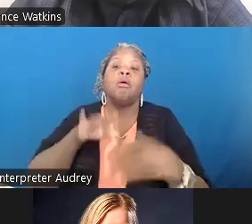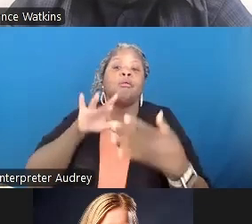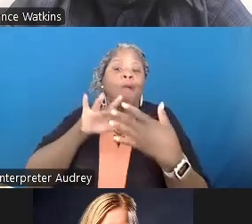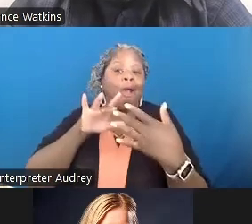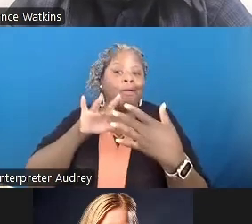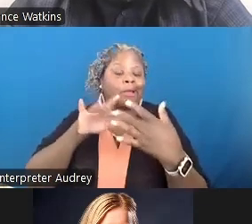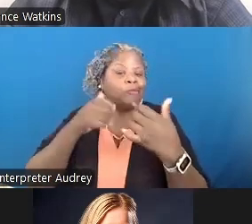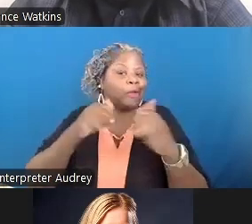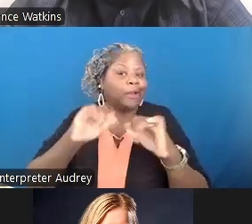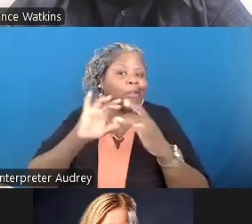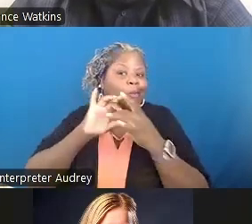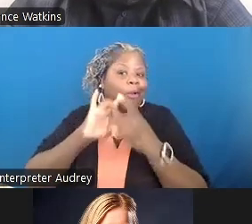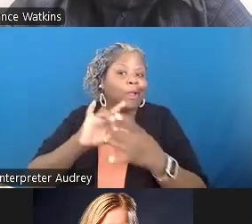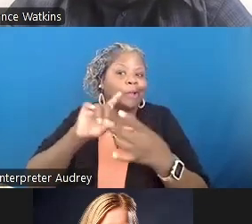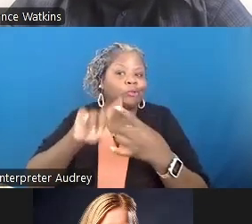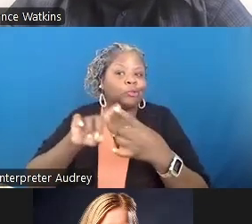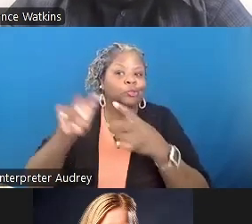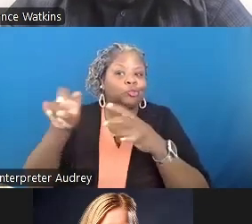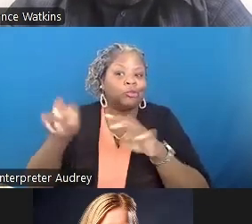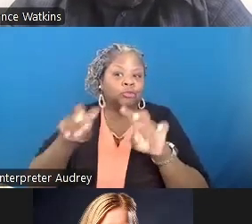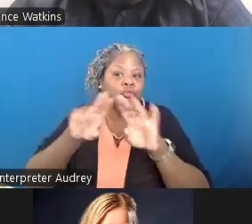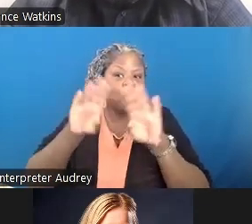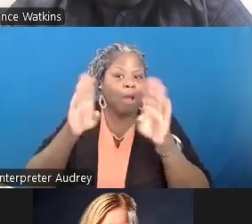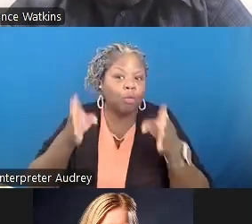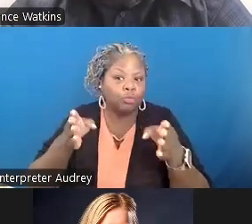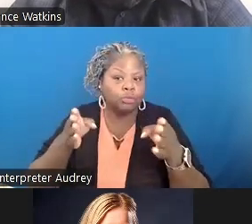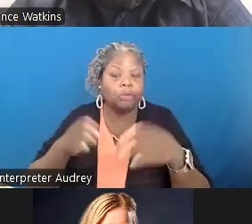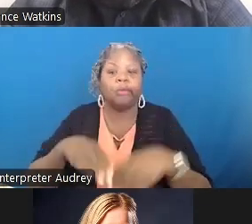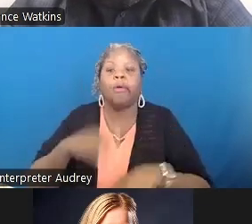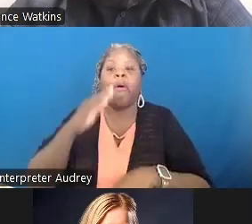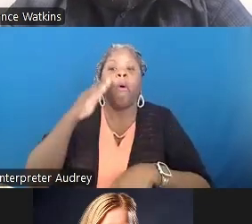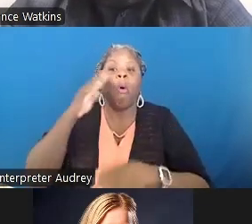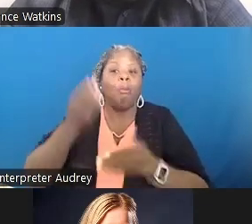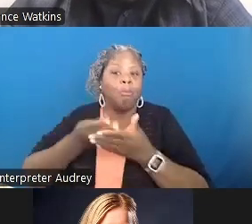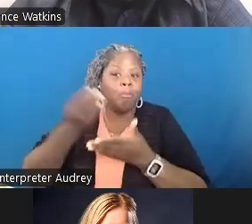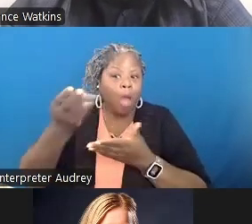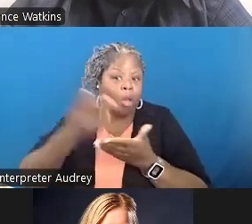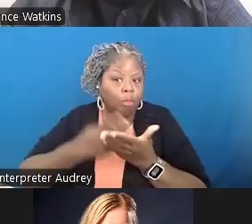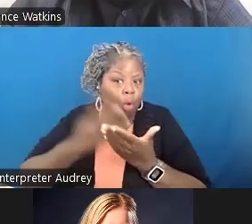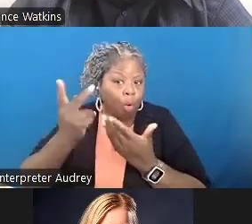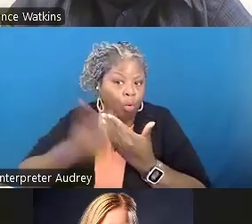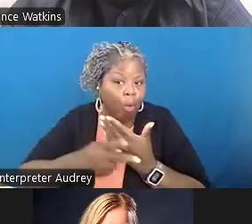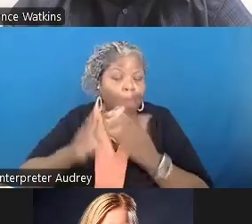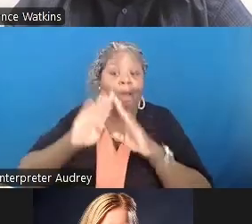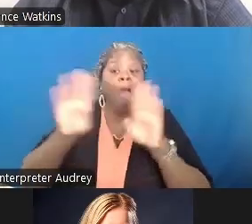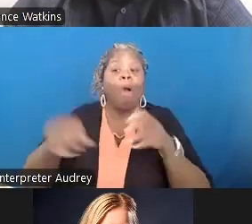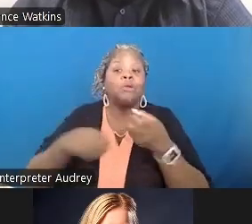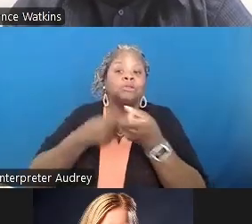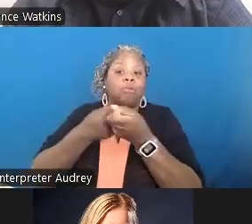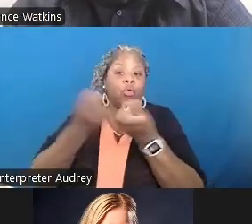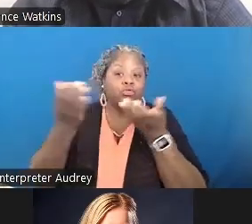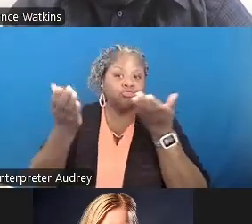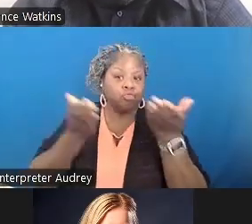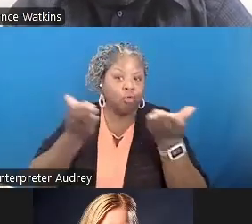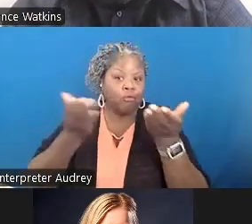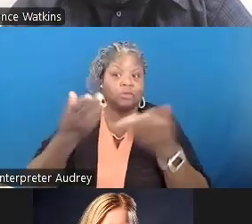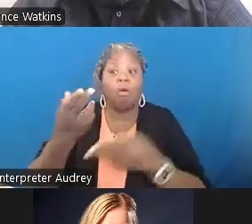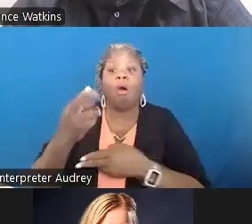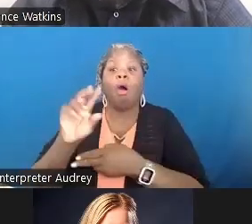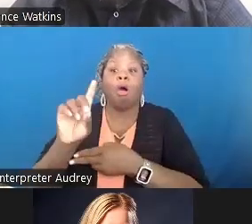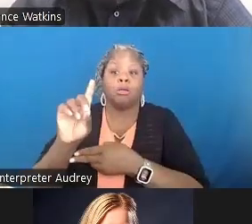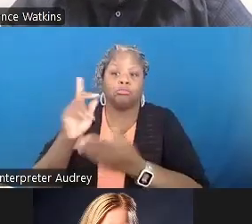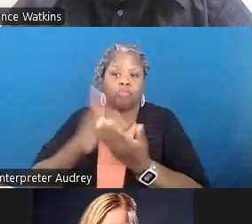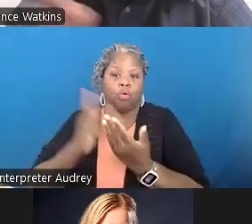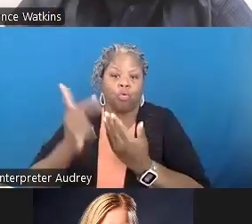for anything related to our transitional housing, our home buyer program, housing support services, and any of our HUD-funded